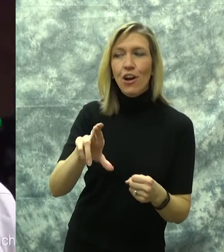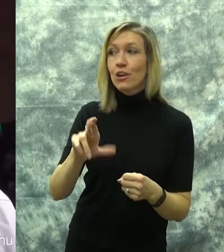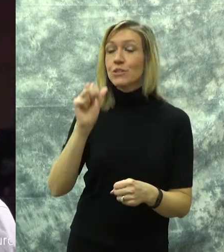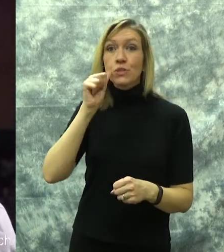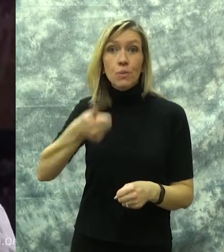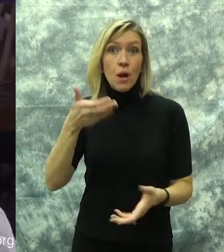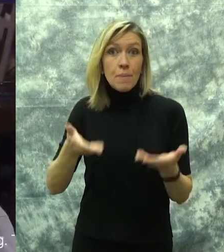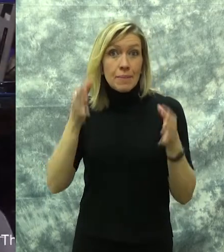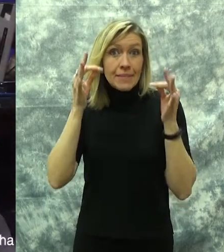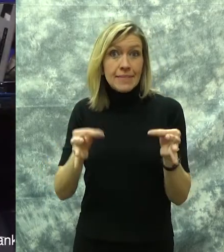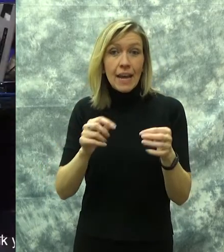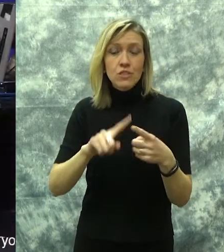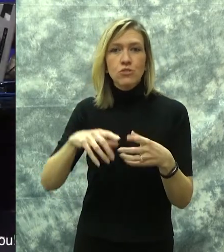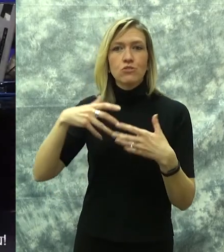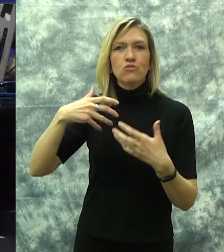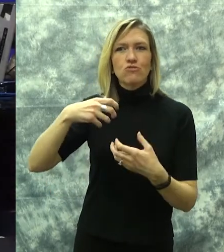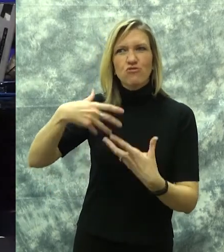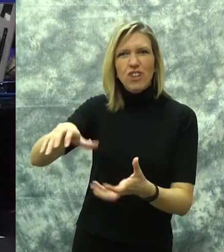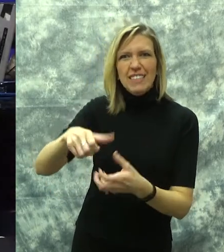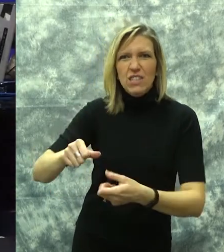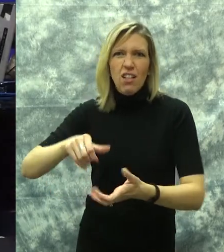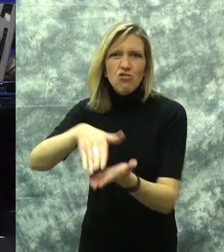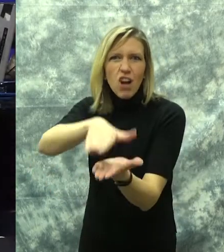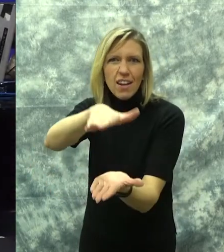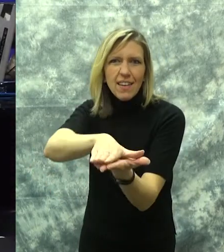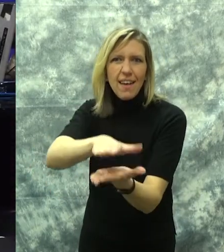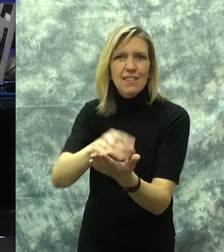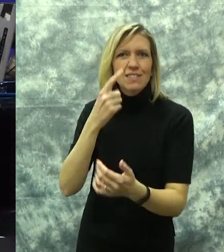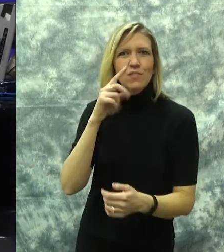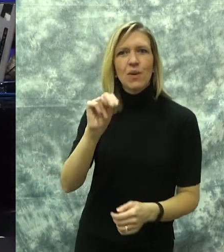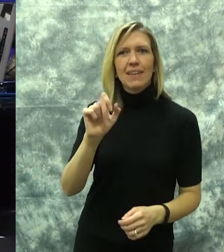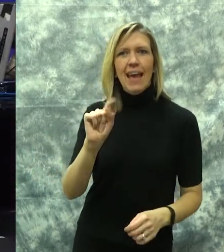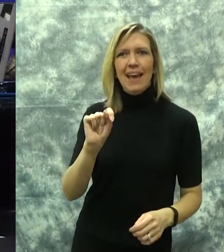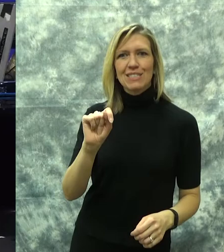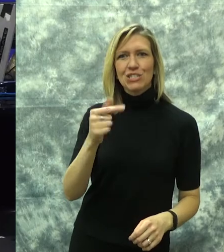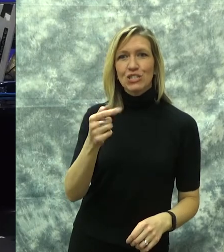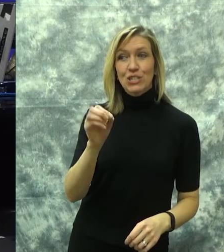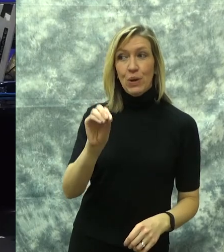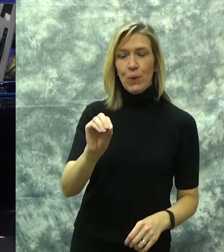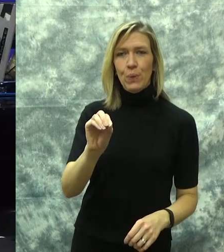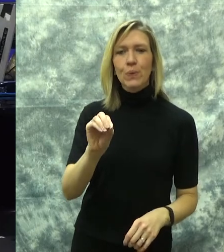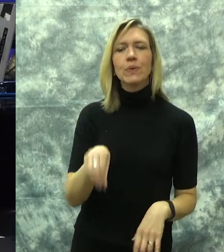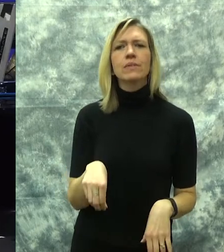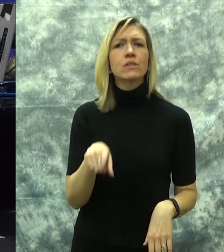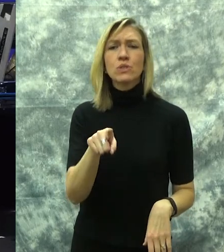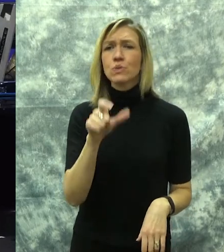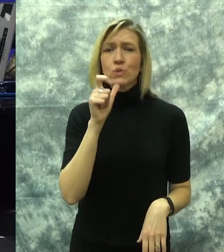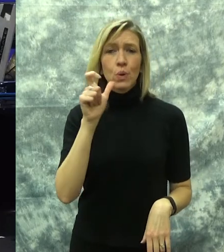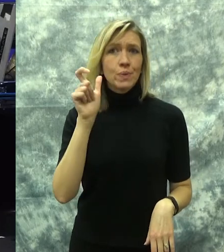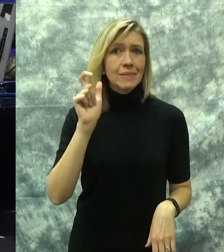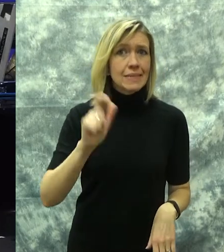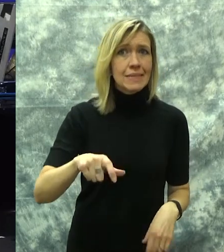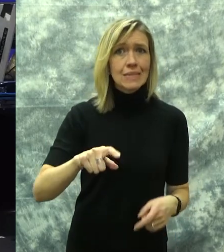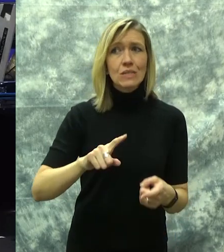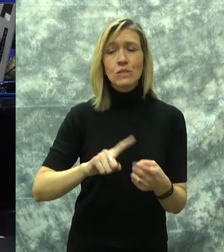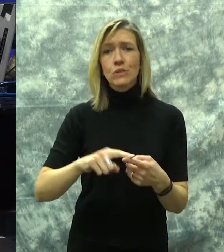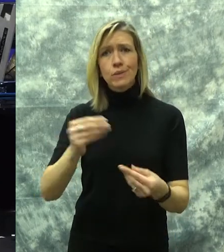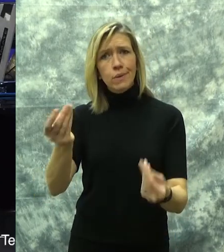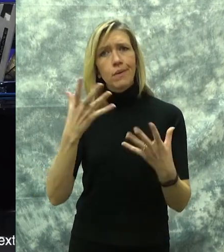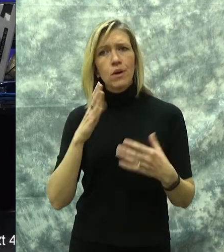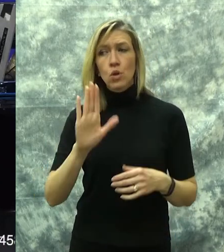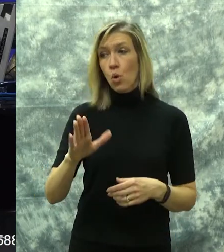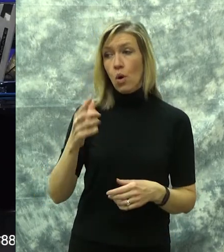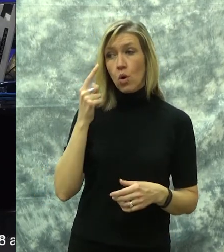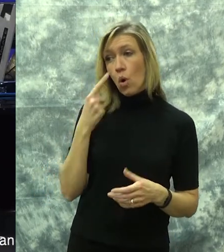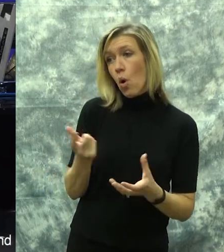wrestle crocodiles for Nat Geo. But you don't need to say that my pot of gold may never come.